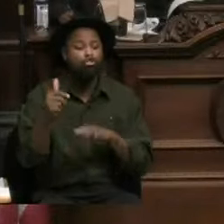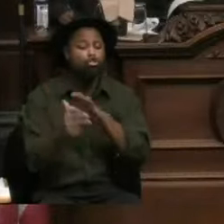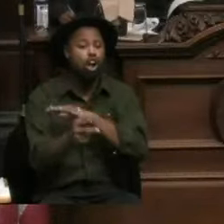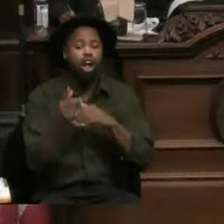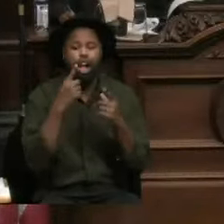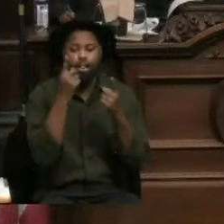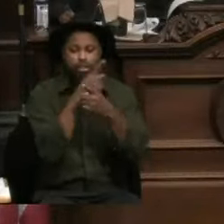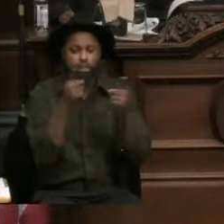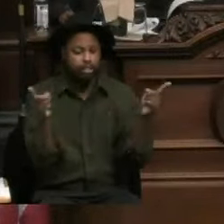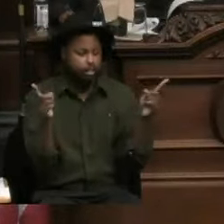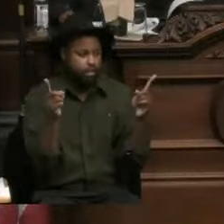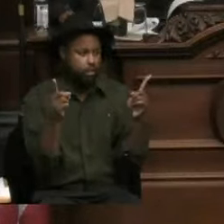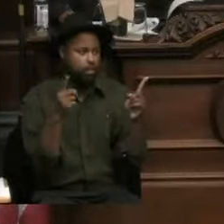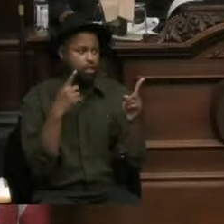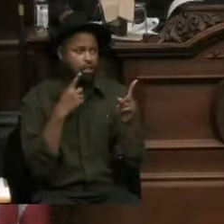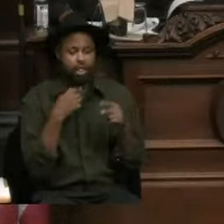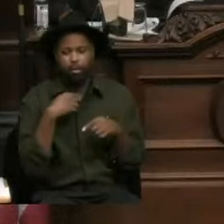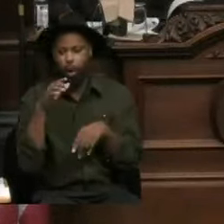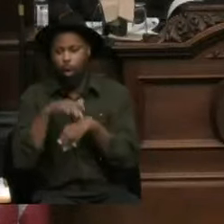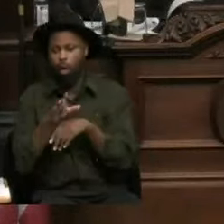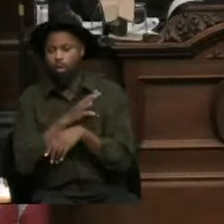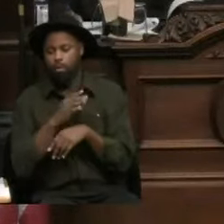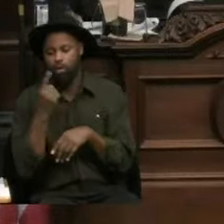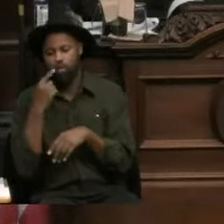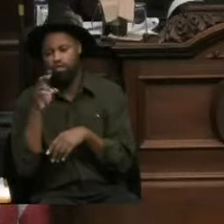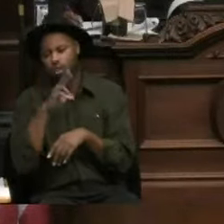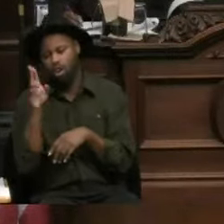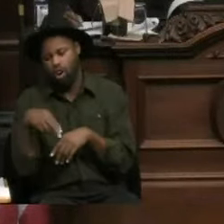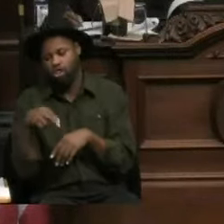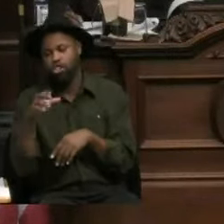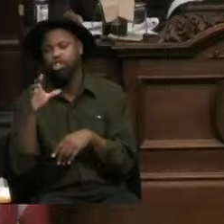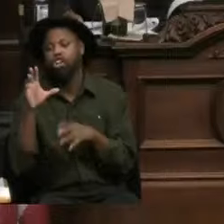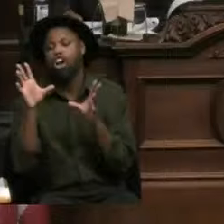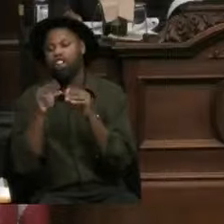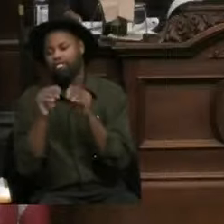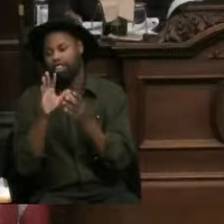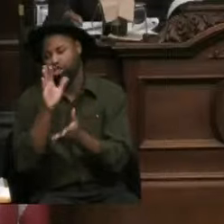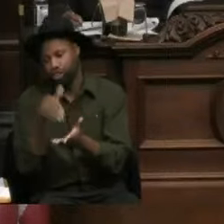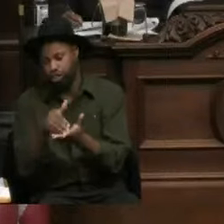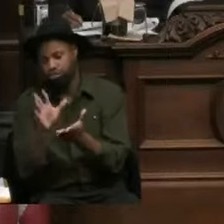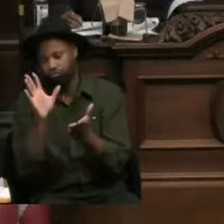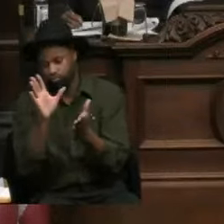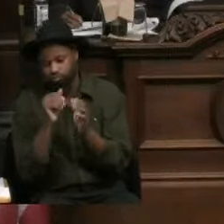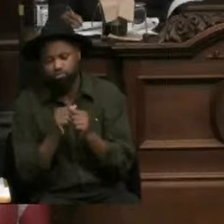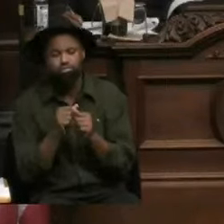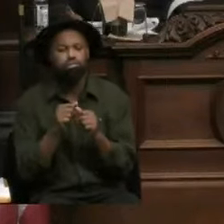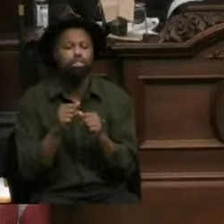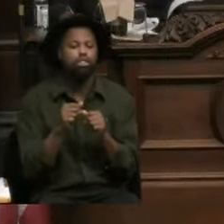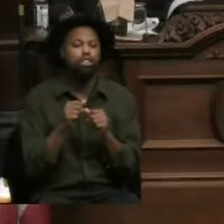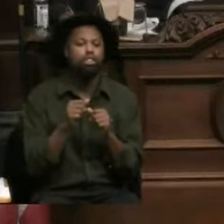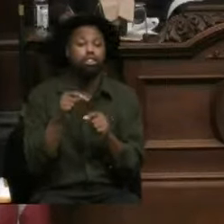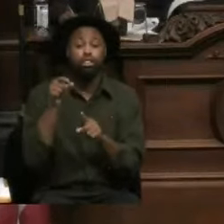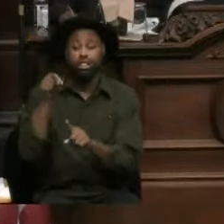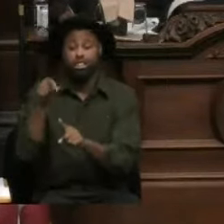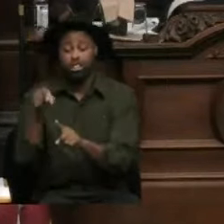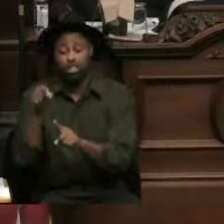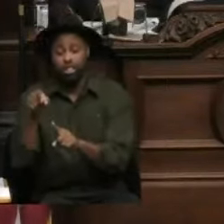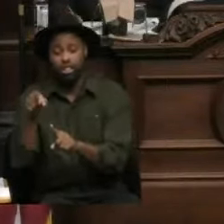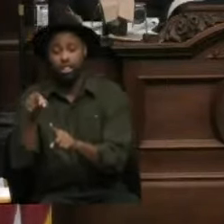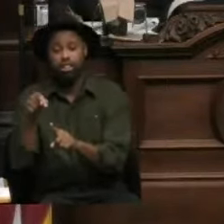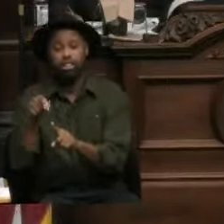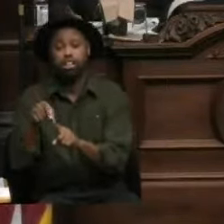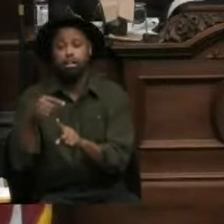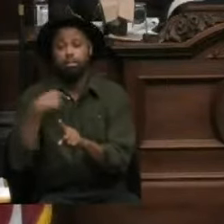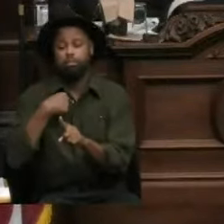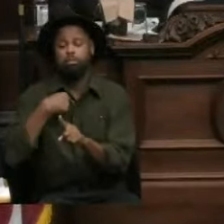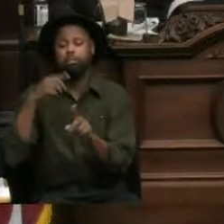disclosure of interest form as I sit on the board for the Rochester Convention Center, Rochester Riverside Convention Center, as the